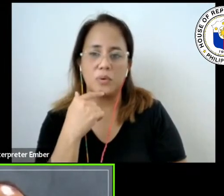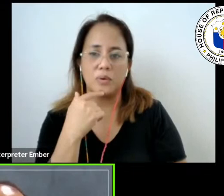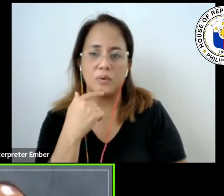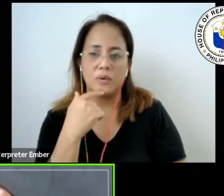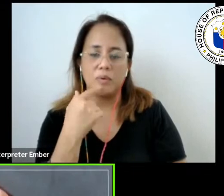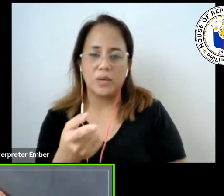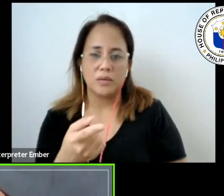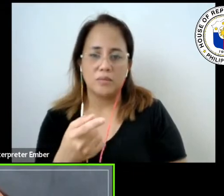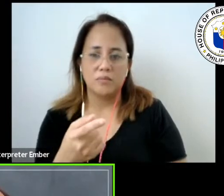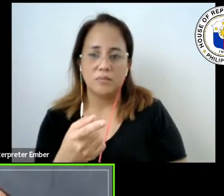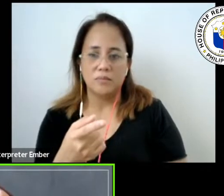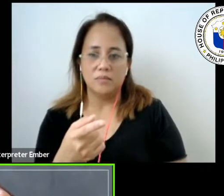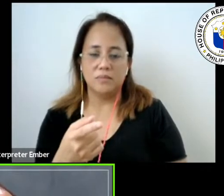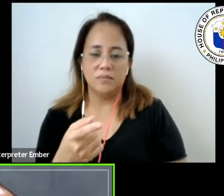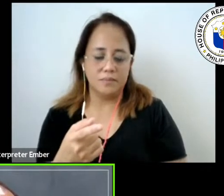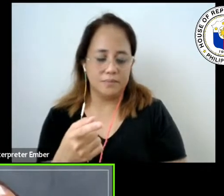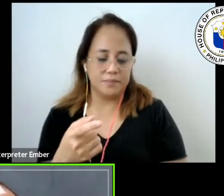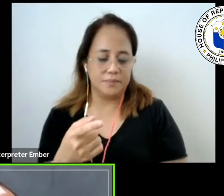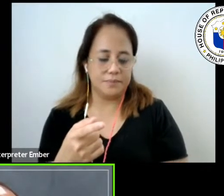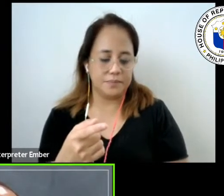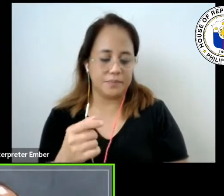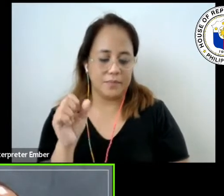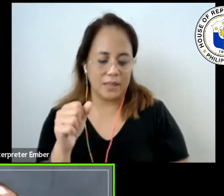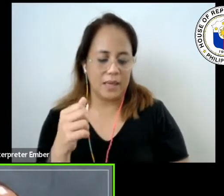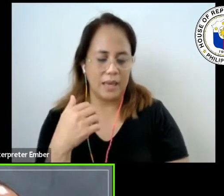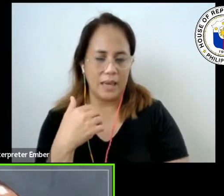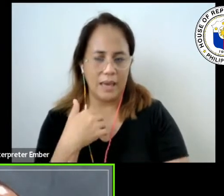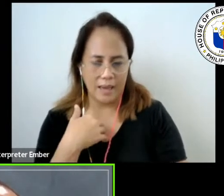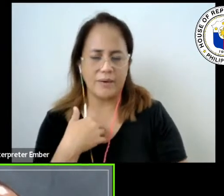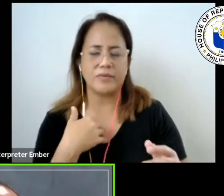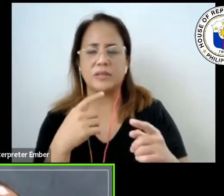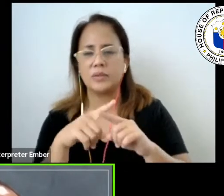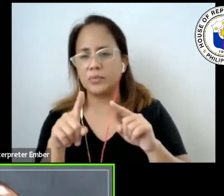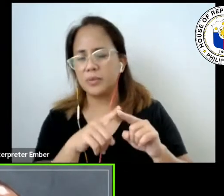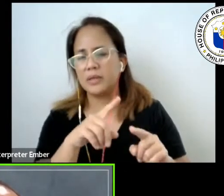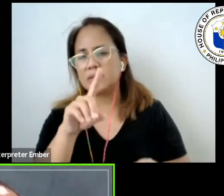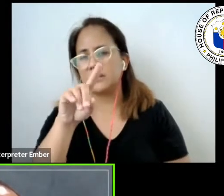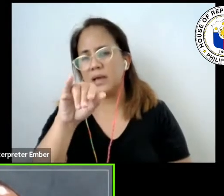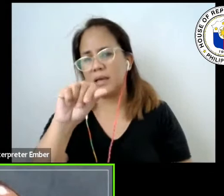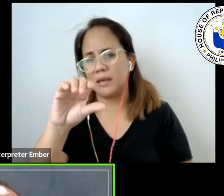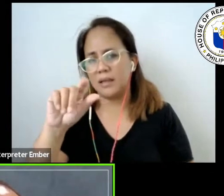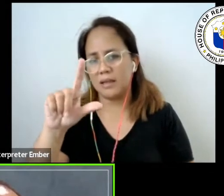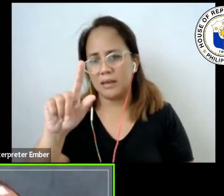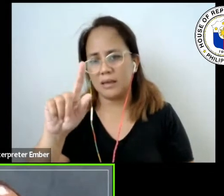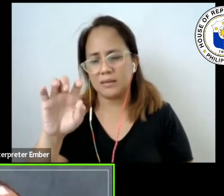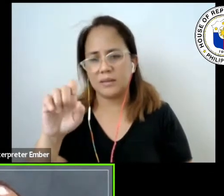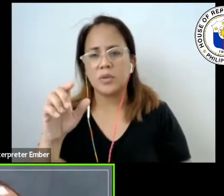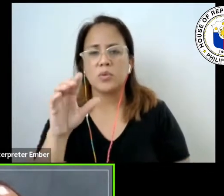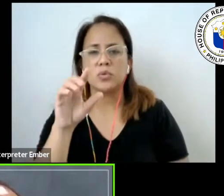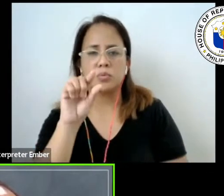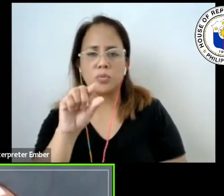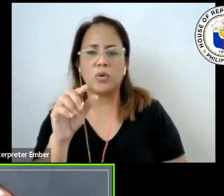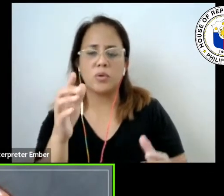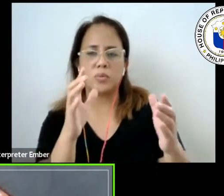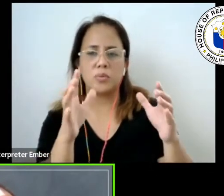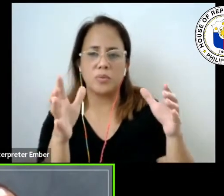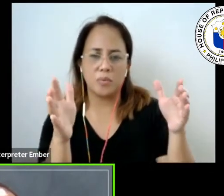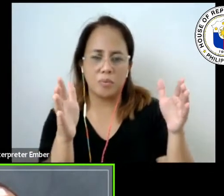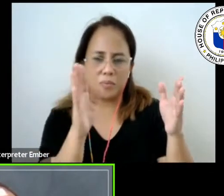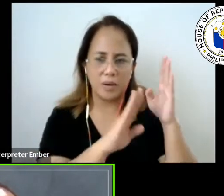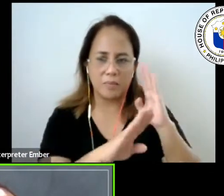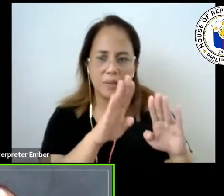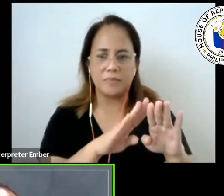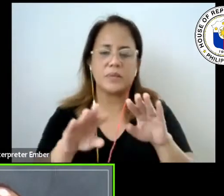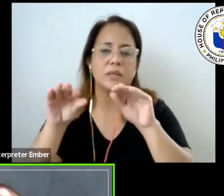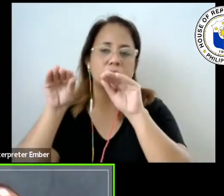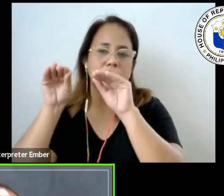what we are saying, that yes, there are dialectal differences, but that would be a smaller problem compared to, let's say,